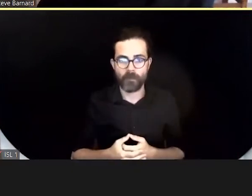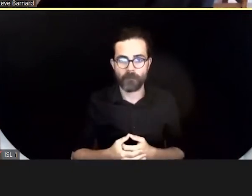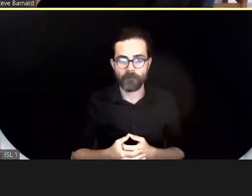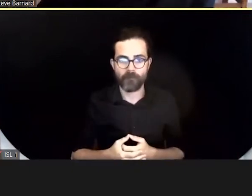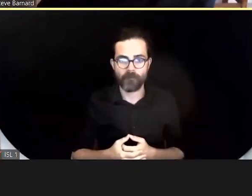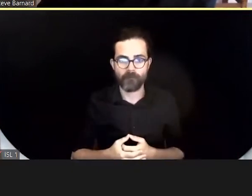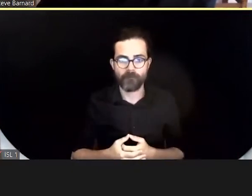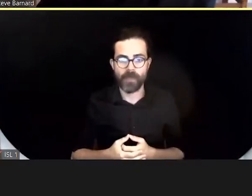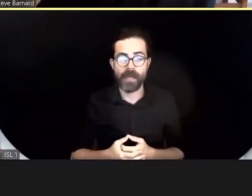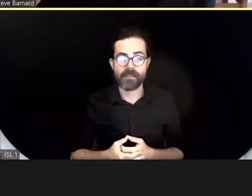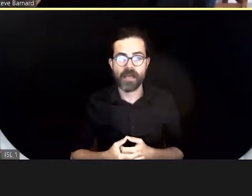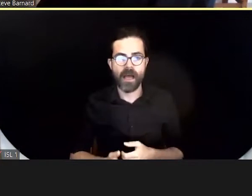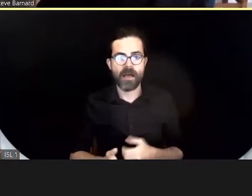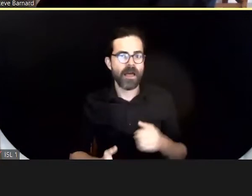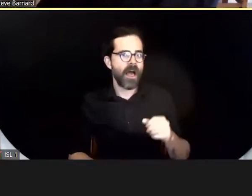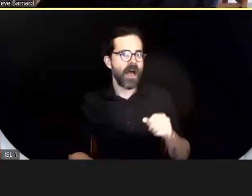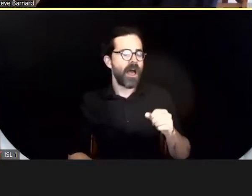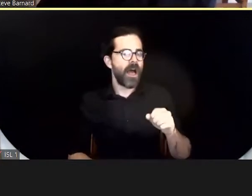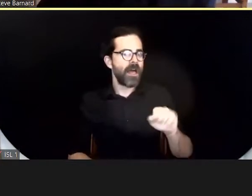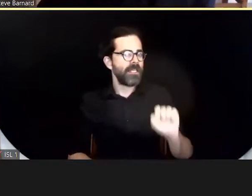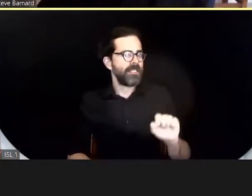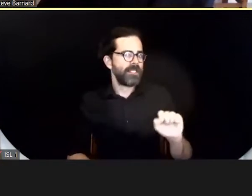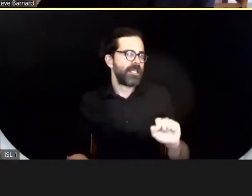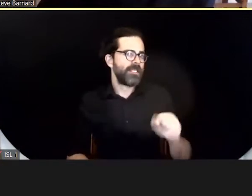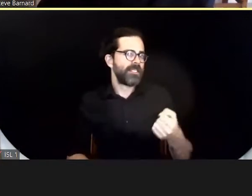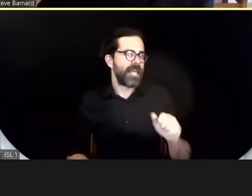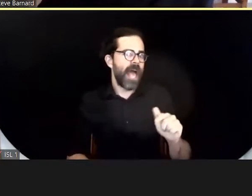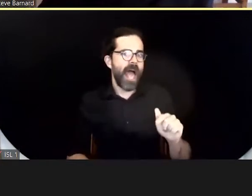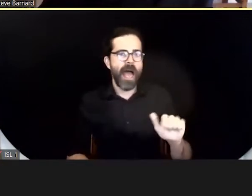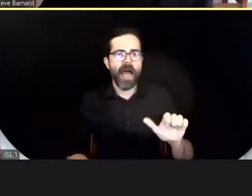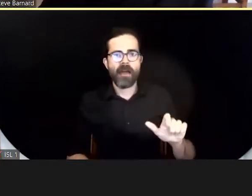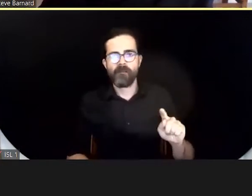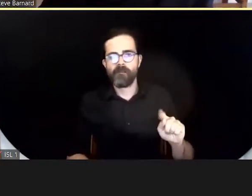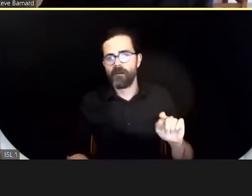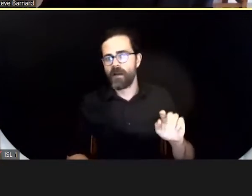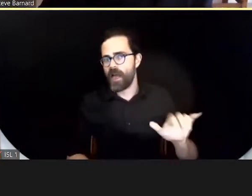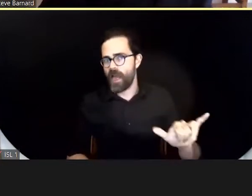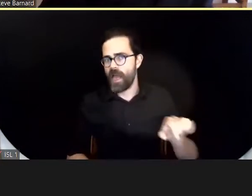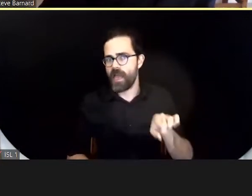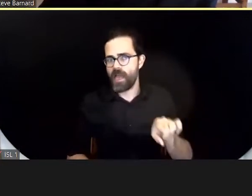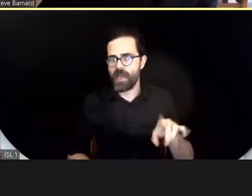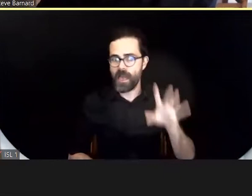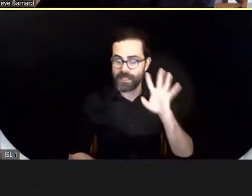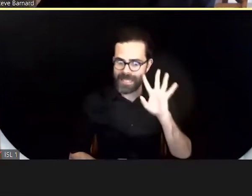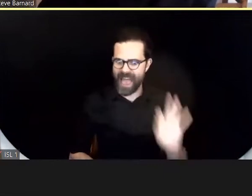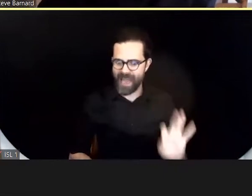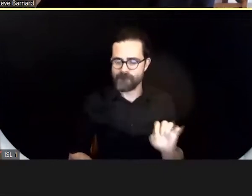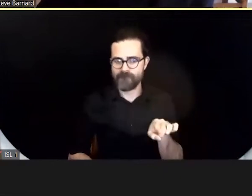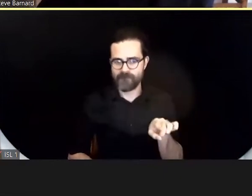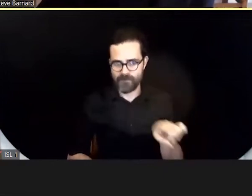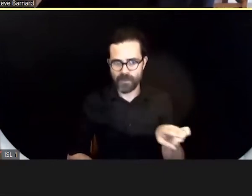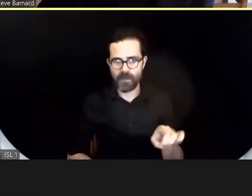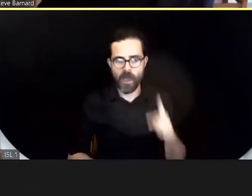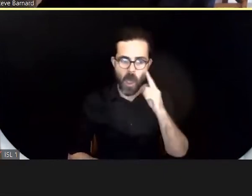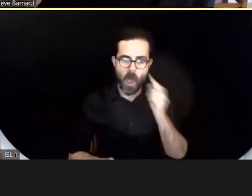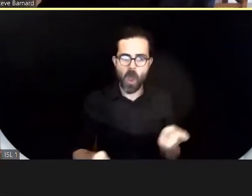safety. Being able to open the door is about control. These are all issues to do at the bottom of the